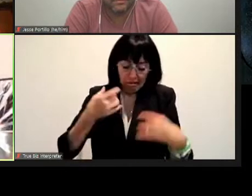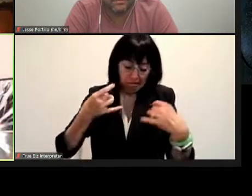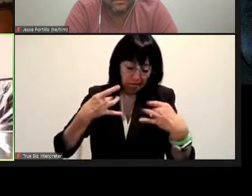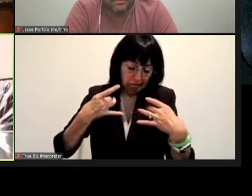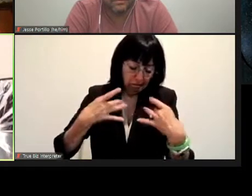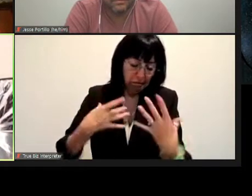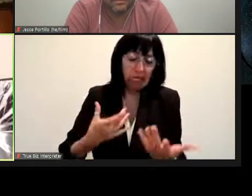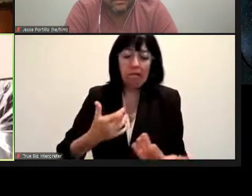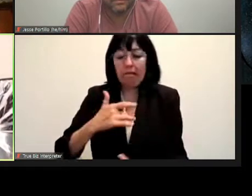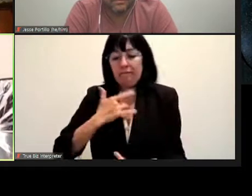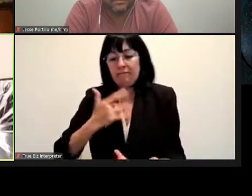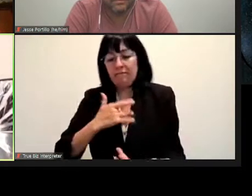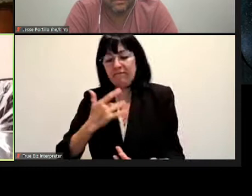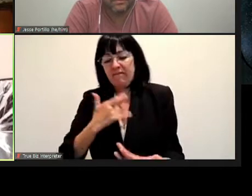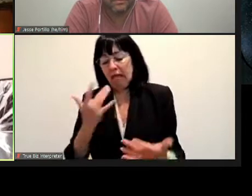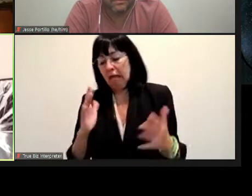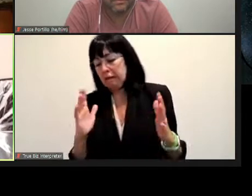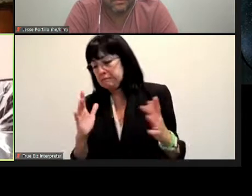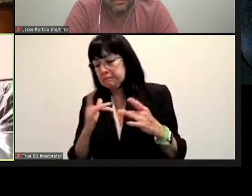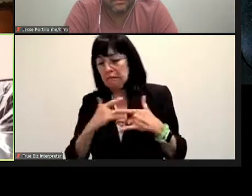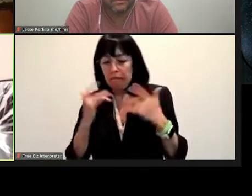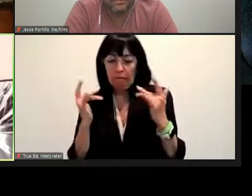use that to either,